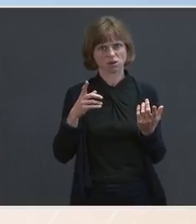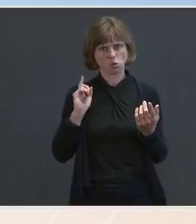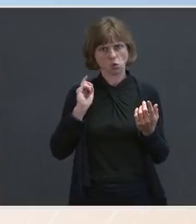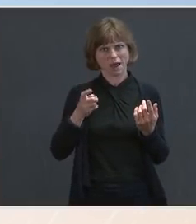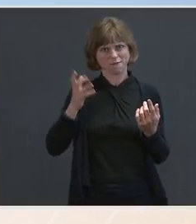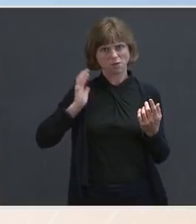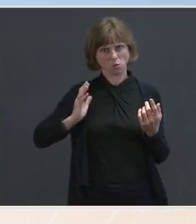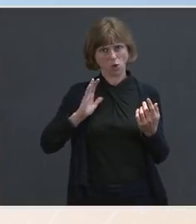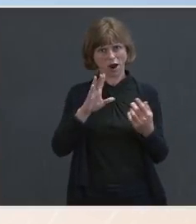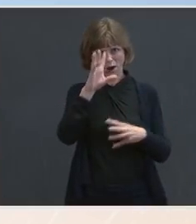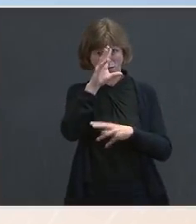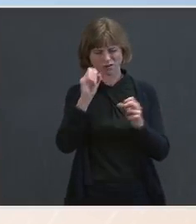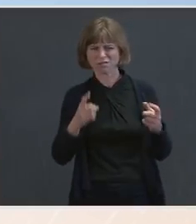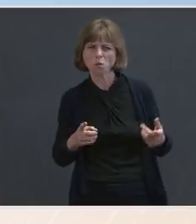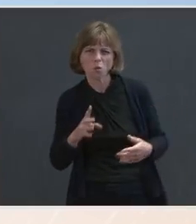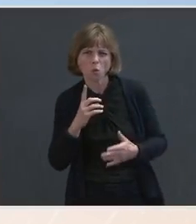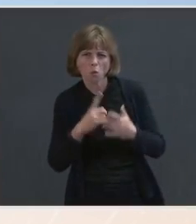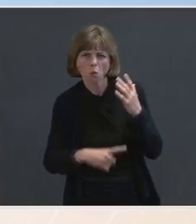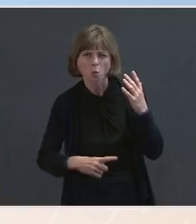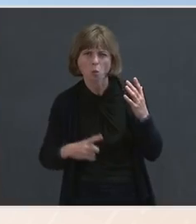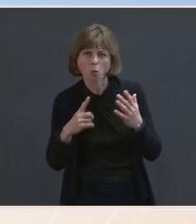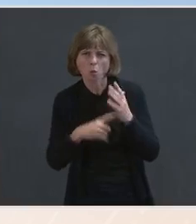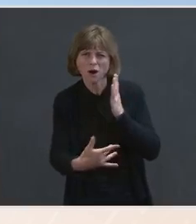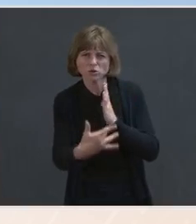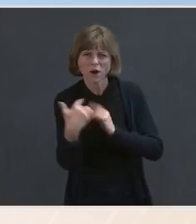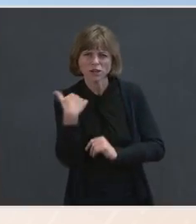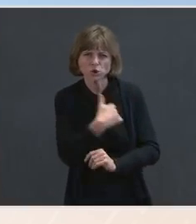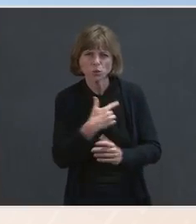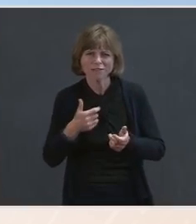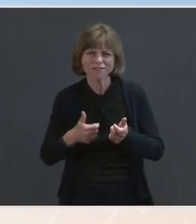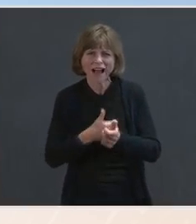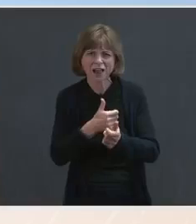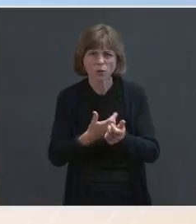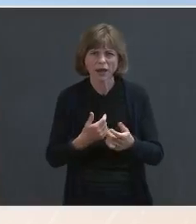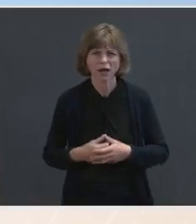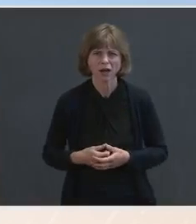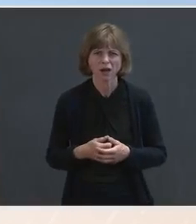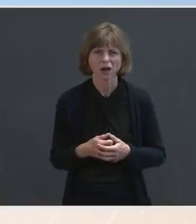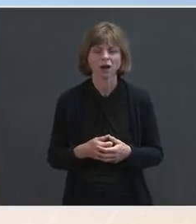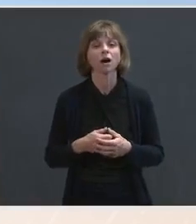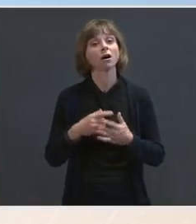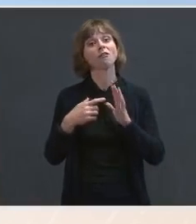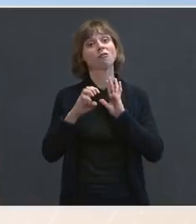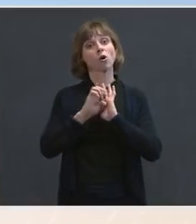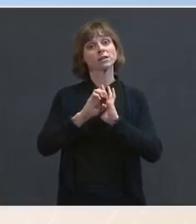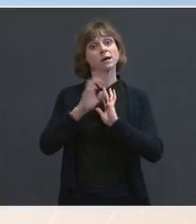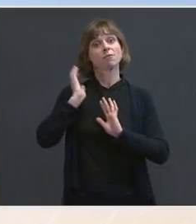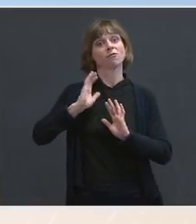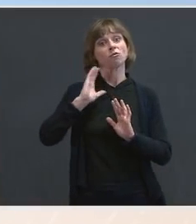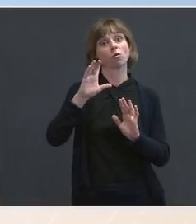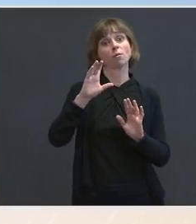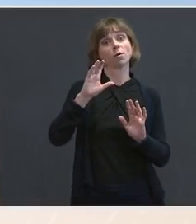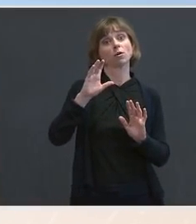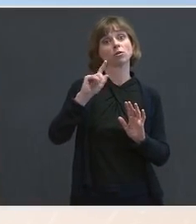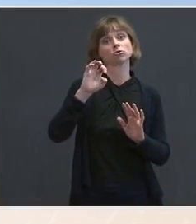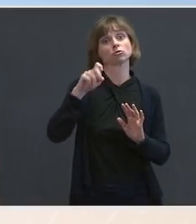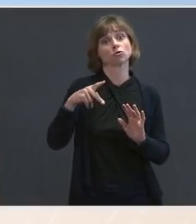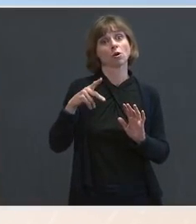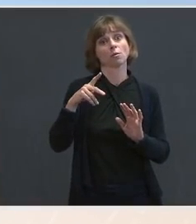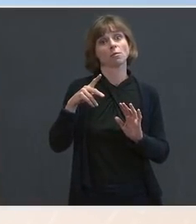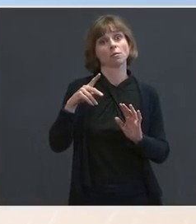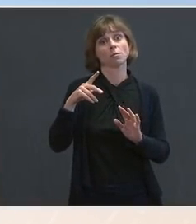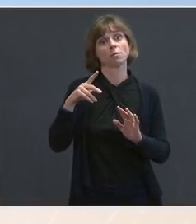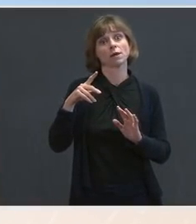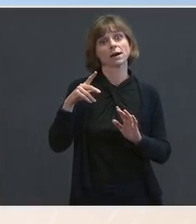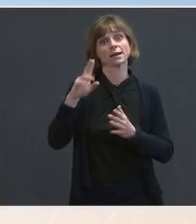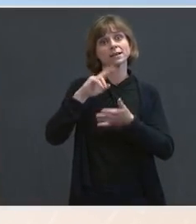groundwork? Which ones are we following? Well, for instance, former Trump HHS Assistant Secretary Admiral Brett Giroir has